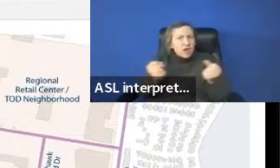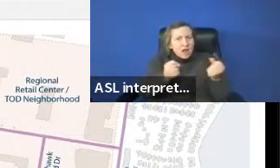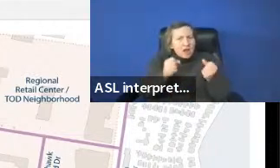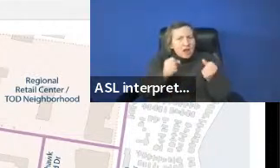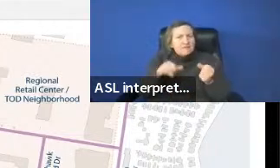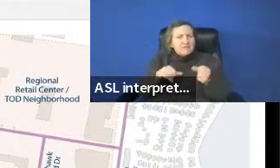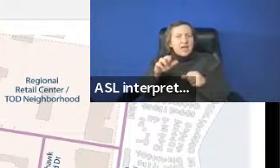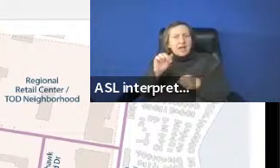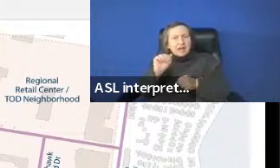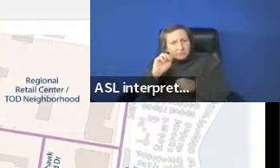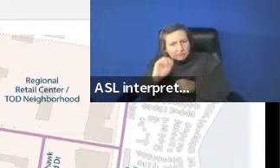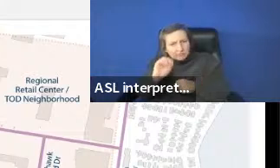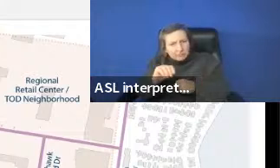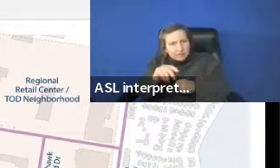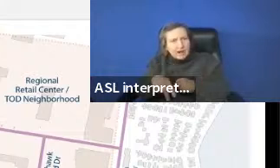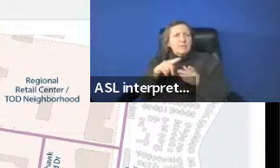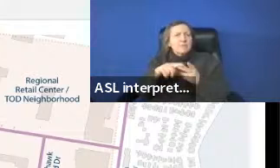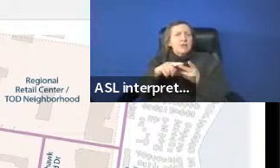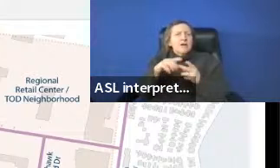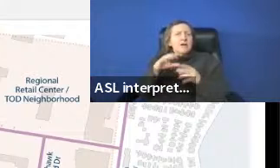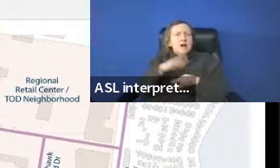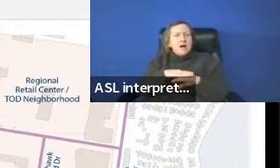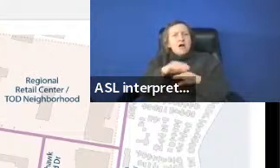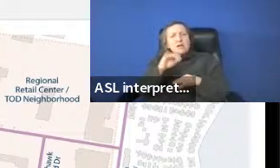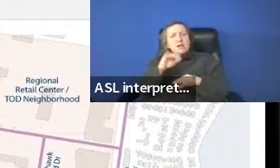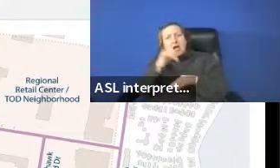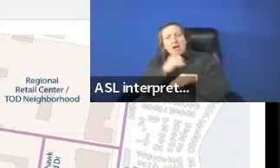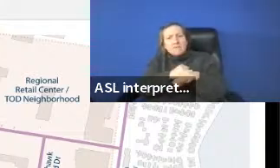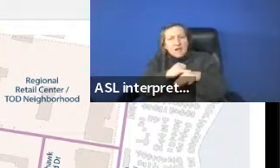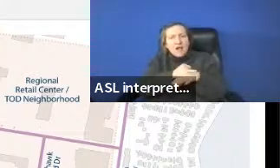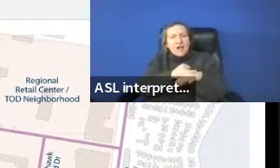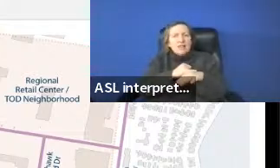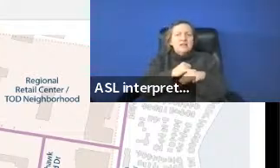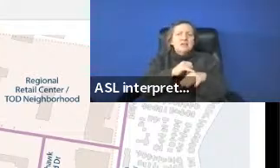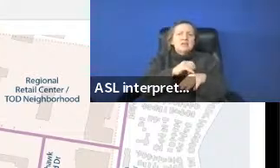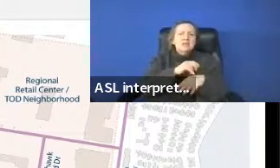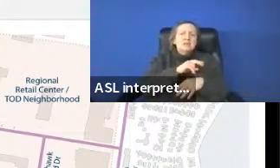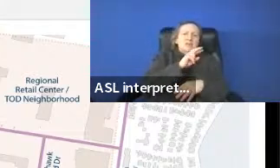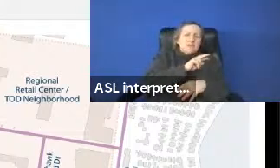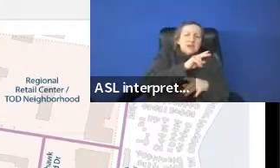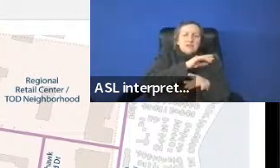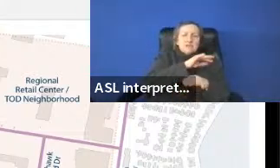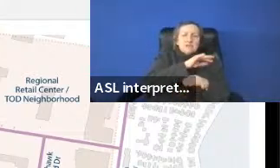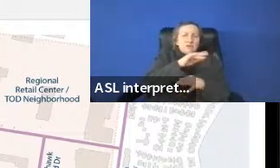these on and off the island, over Vancouver, all of this